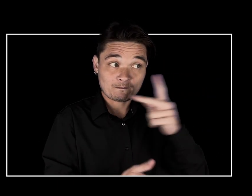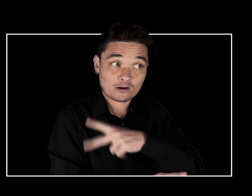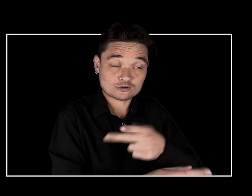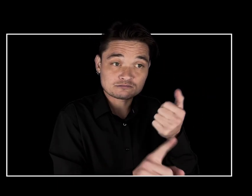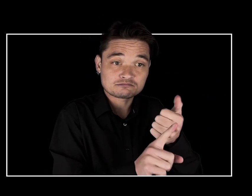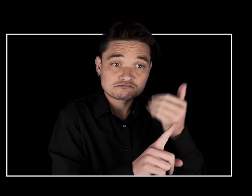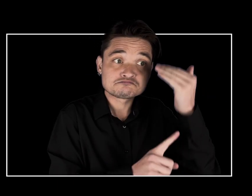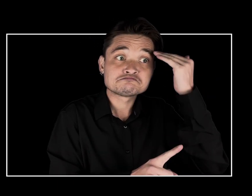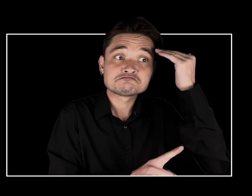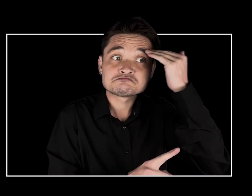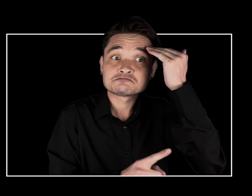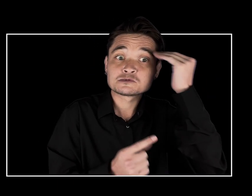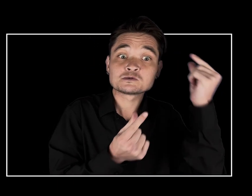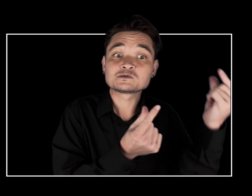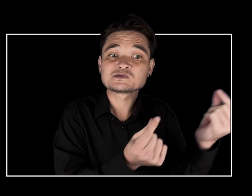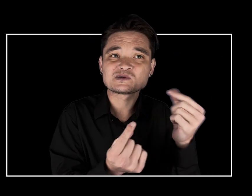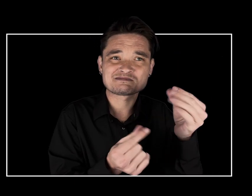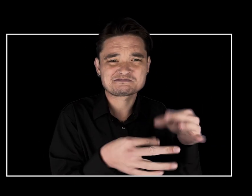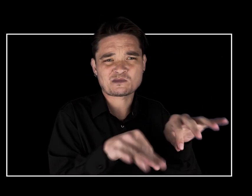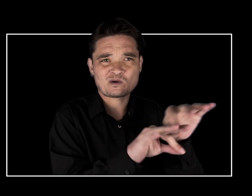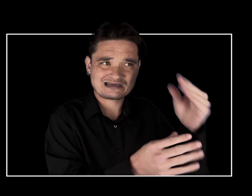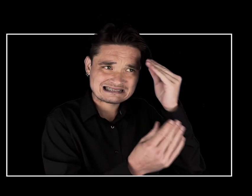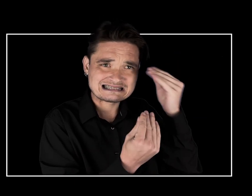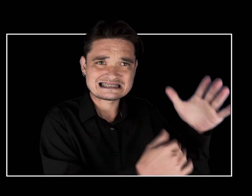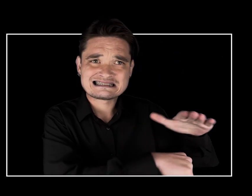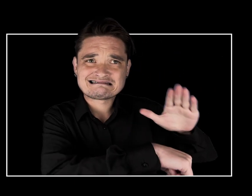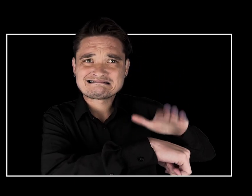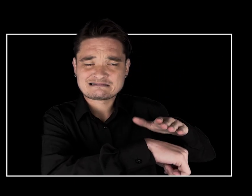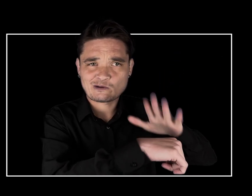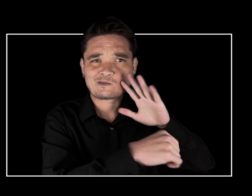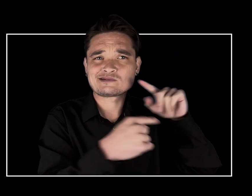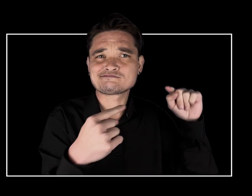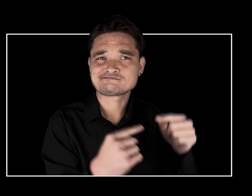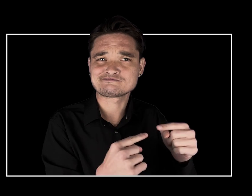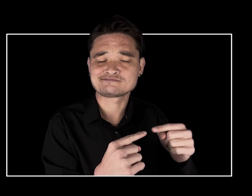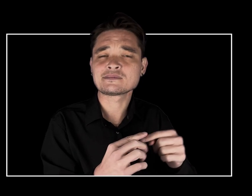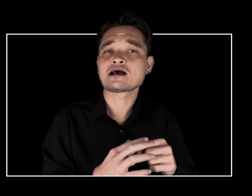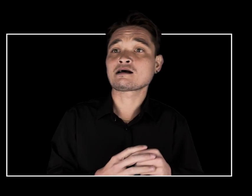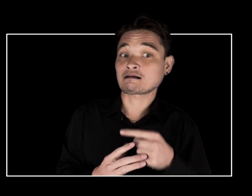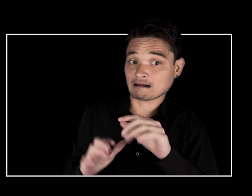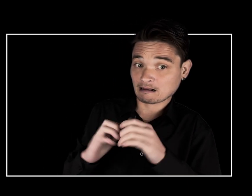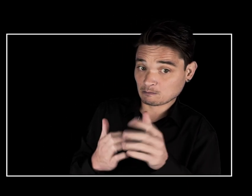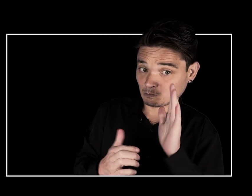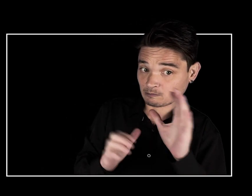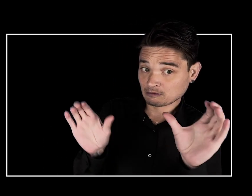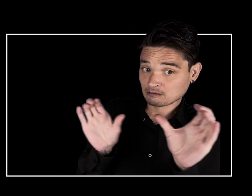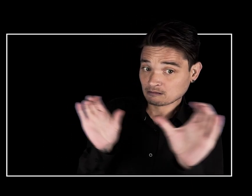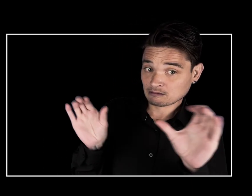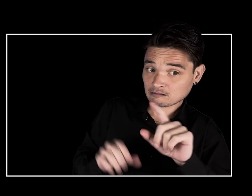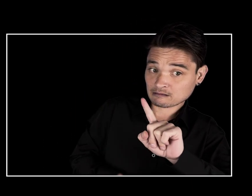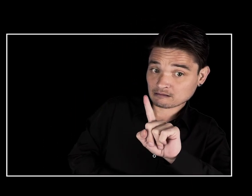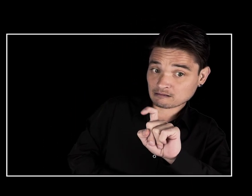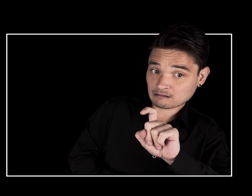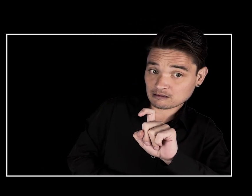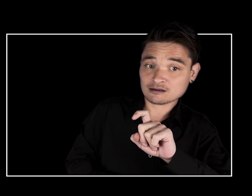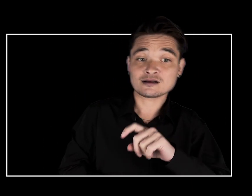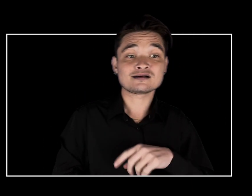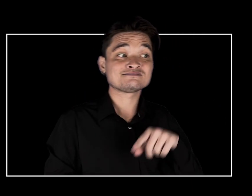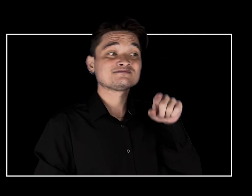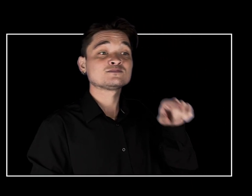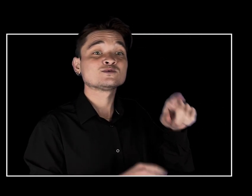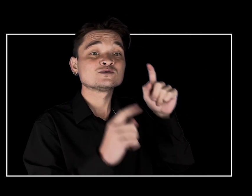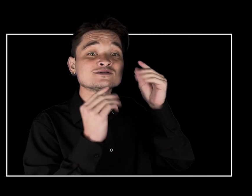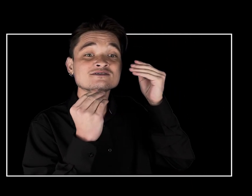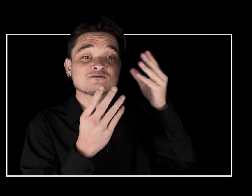give me a completed certificate? This online tutorial is for information only. If you want a